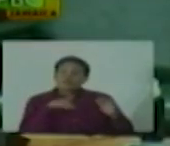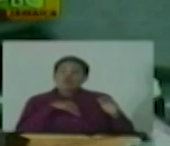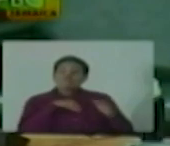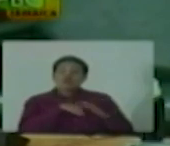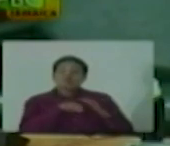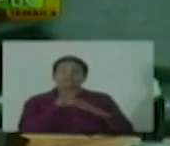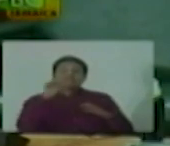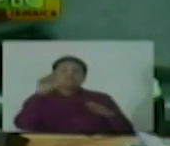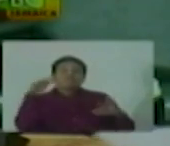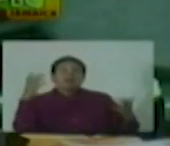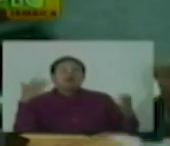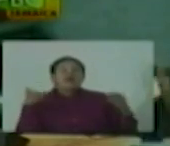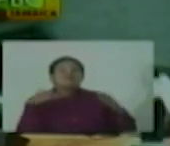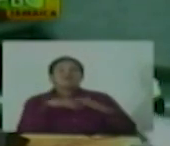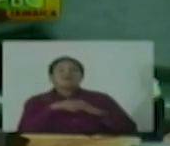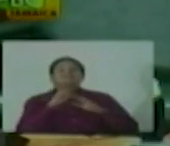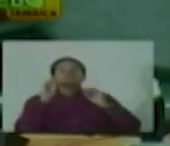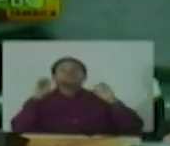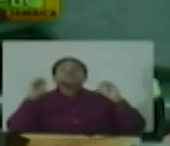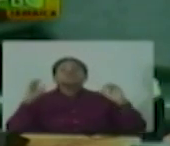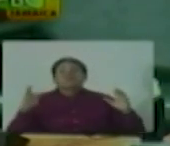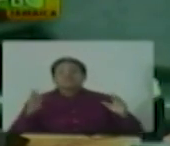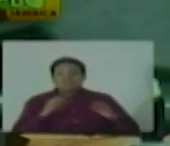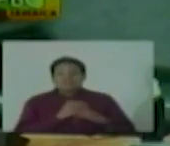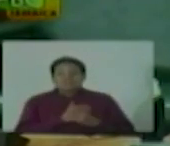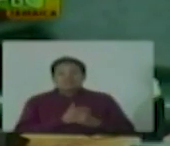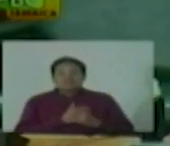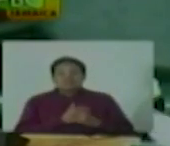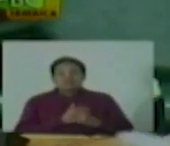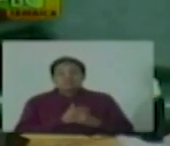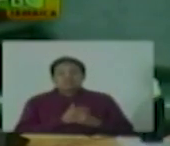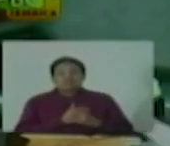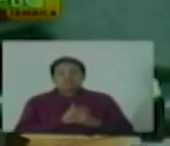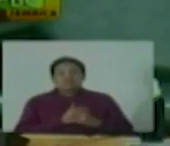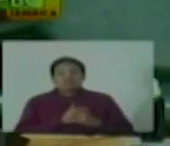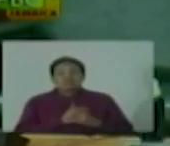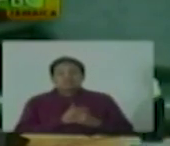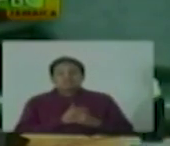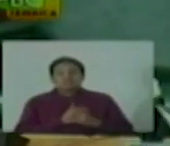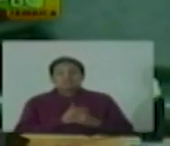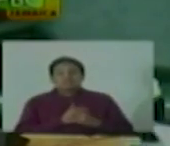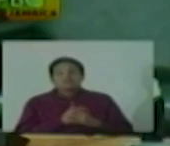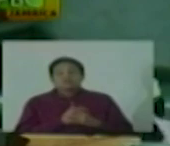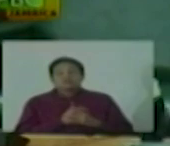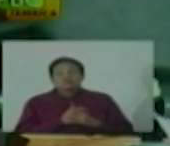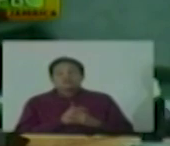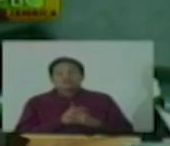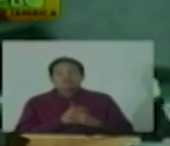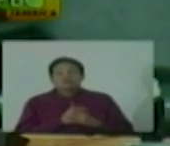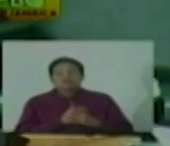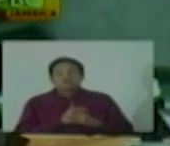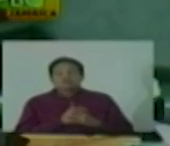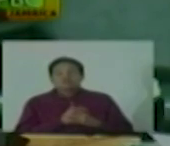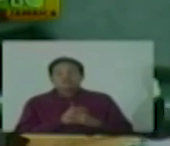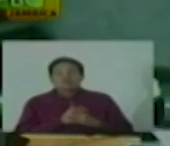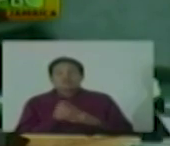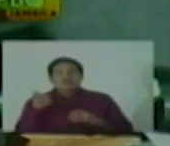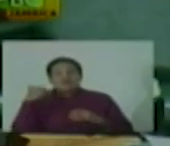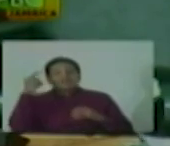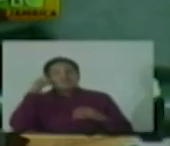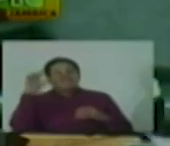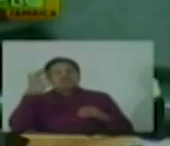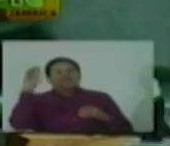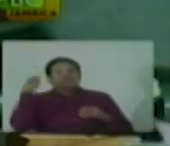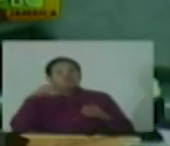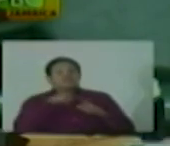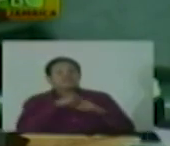to television. They are devoid of all access. The minister responsible for education, Carl Samuda, says the ministry will continue to